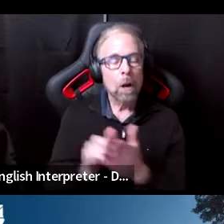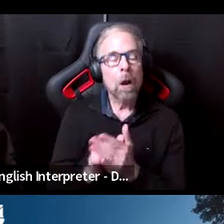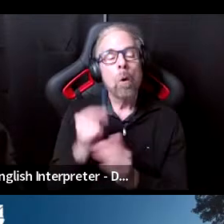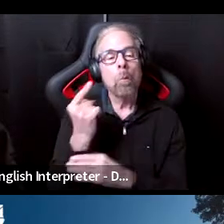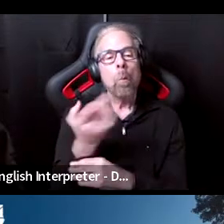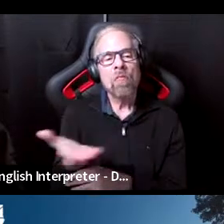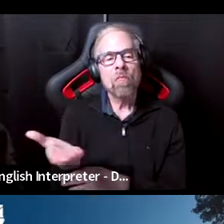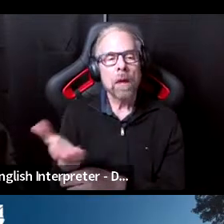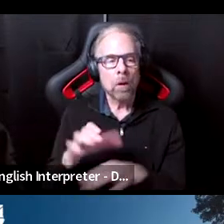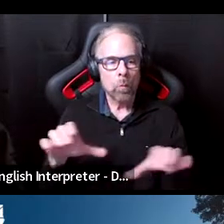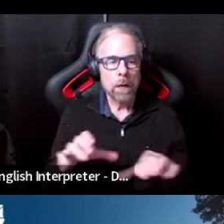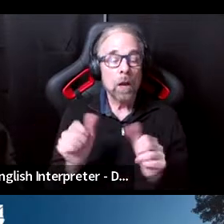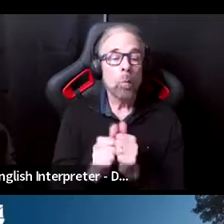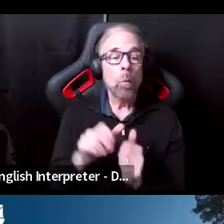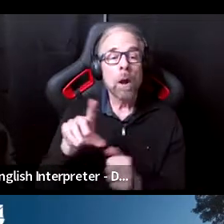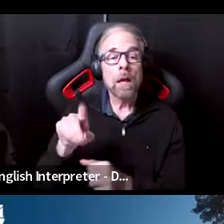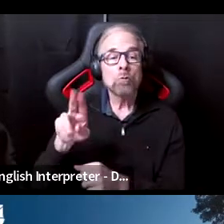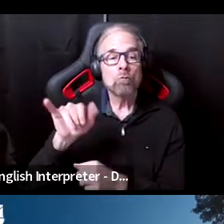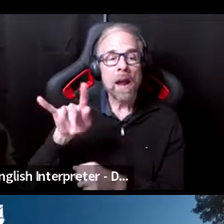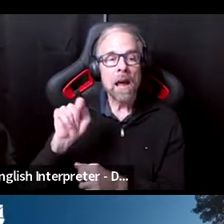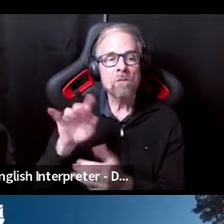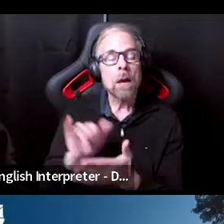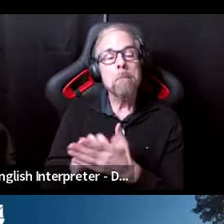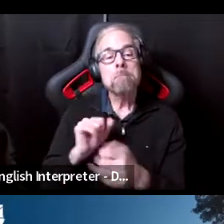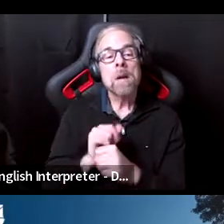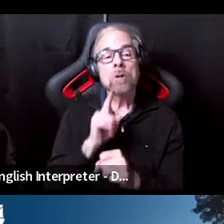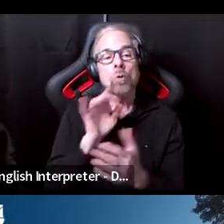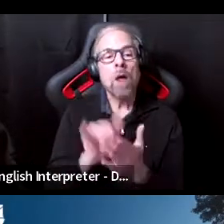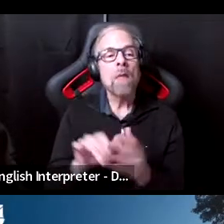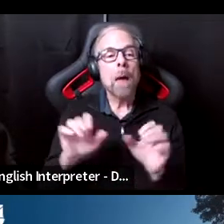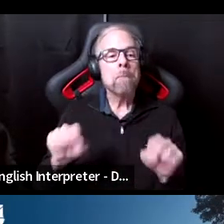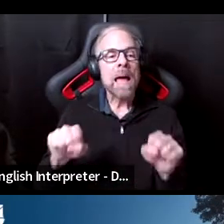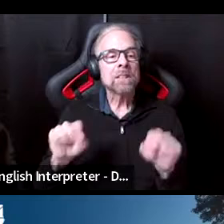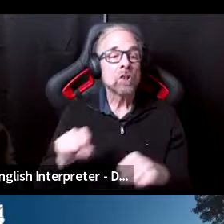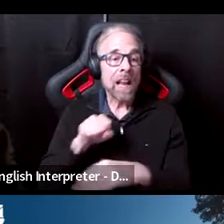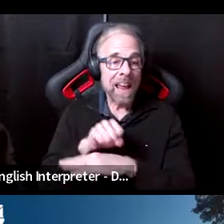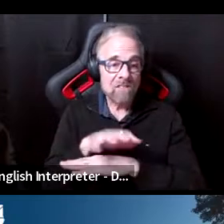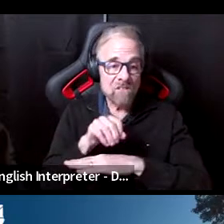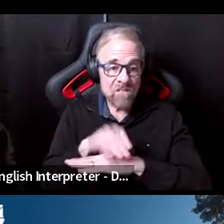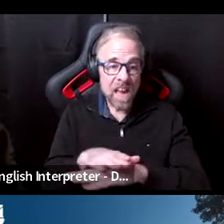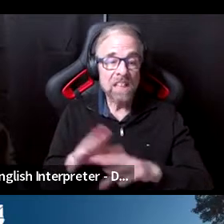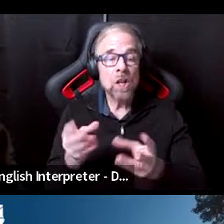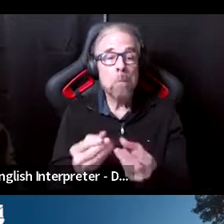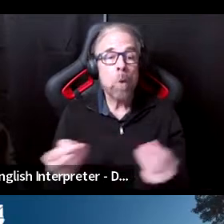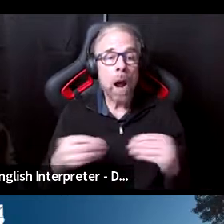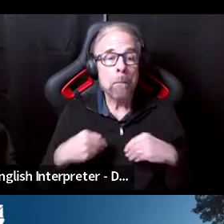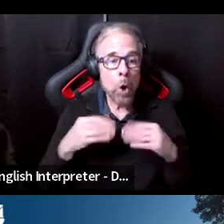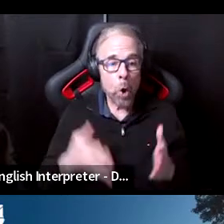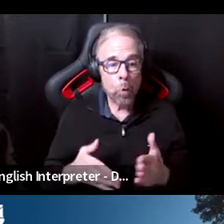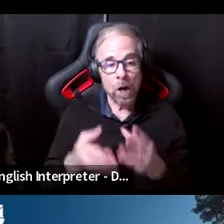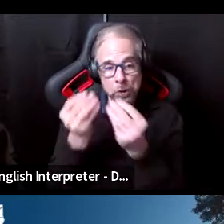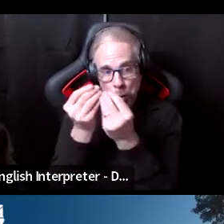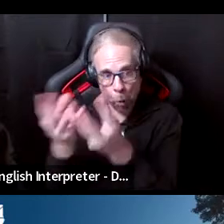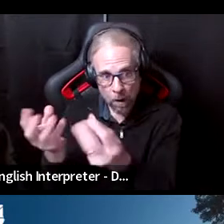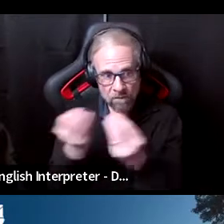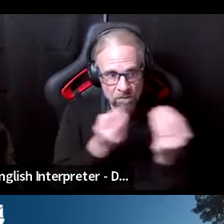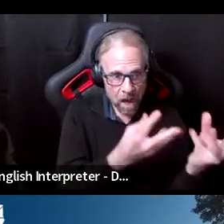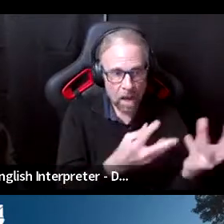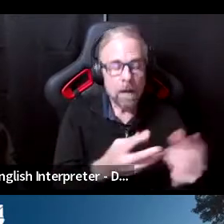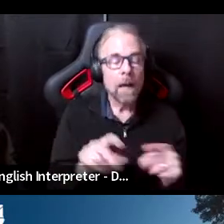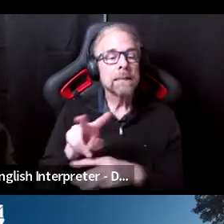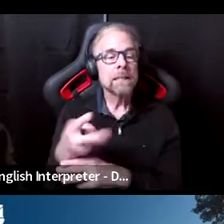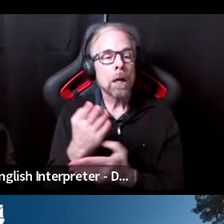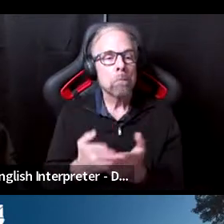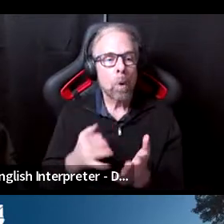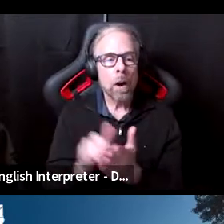with the draft is make sure that those potentially affected property owners were notified. The second part of that is, of course, we're